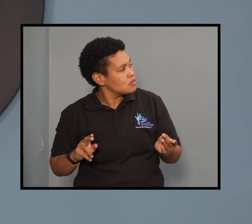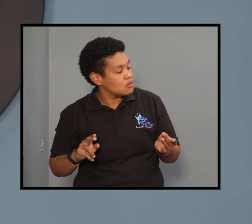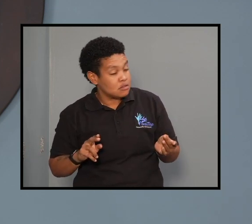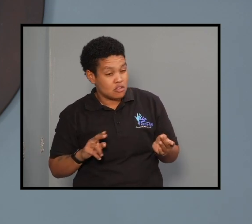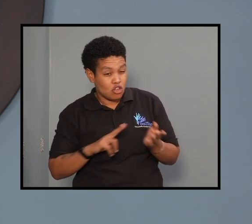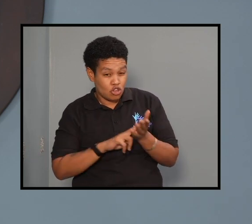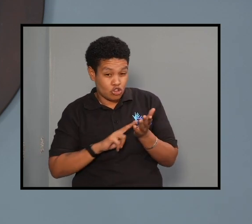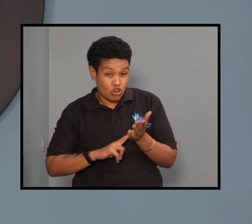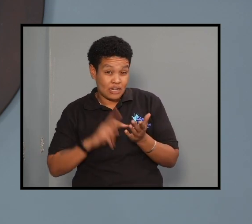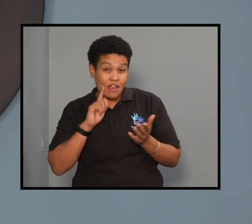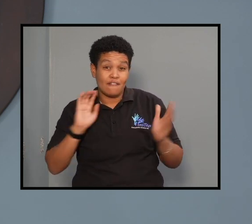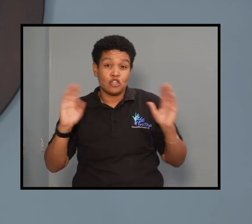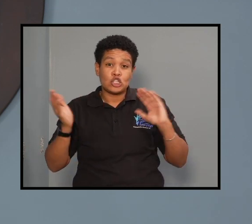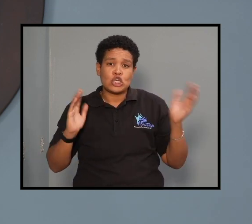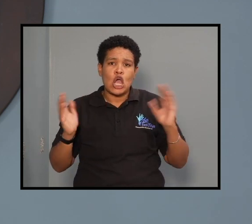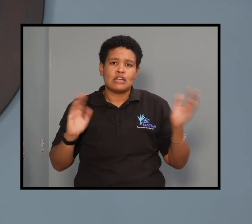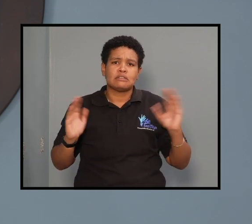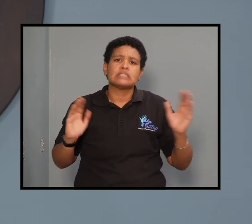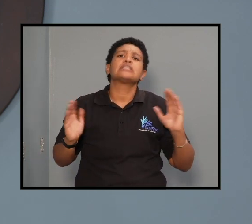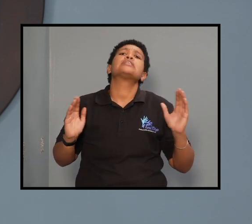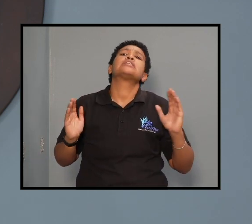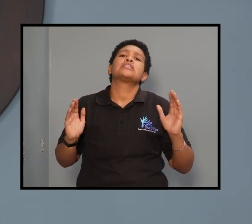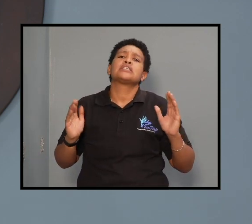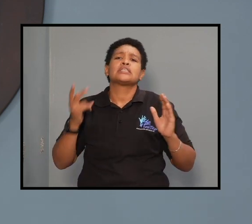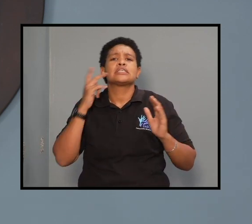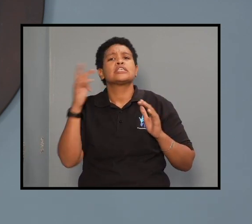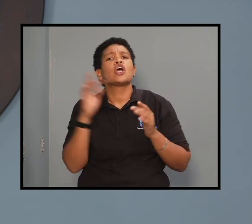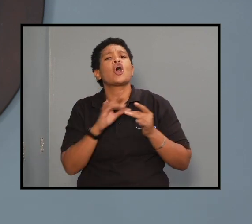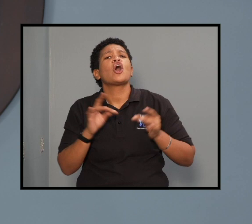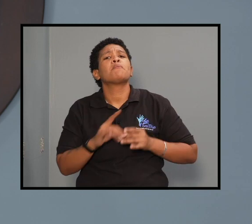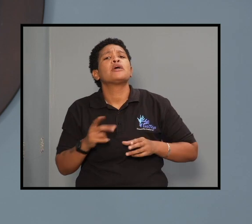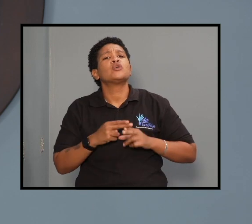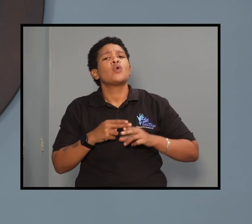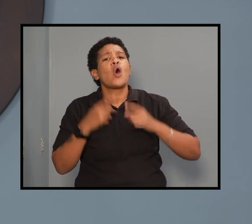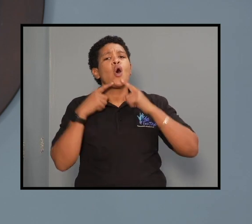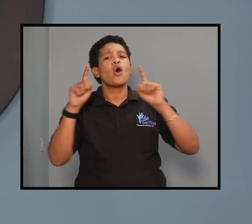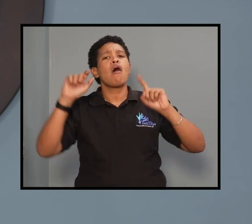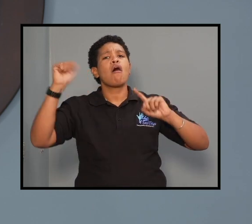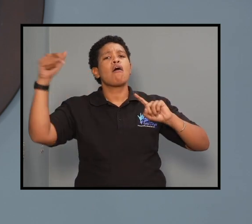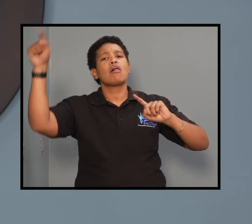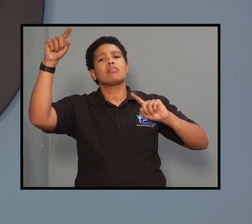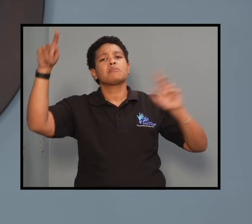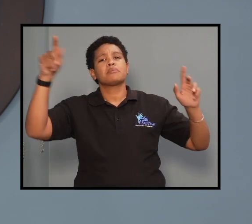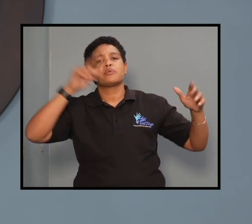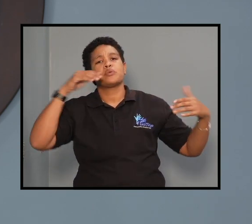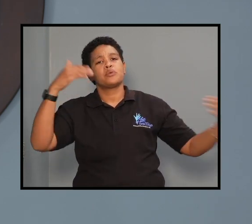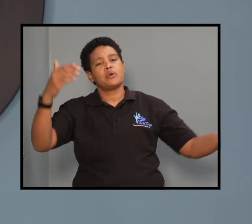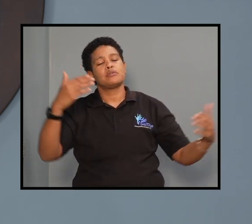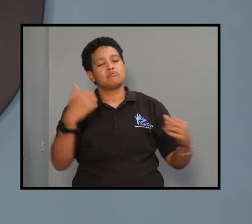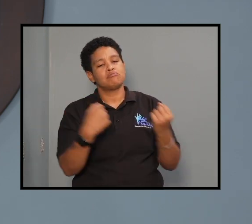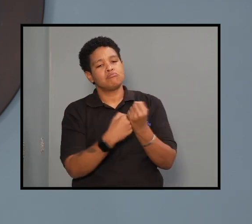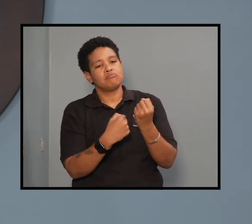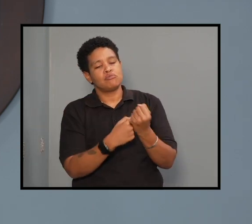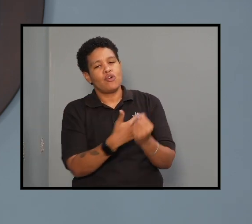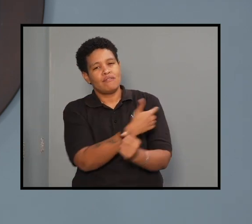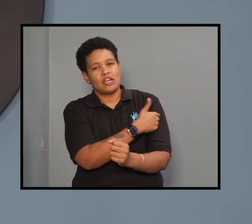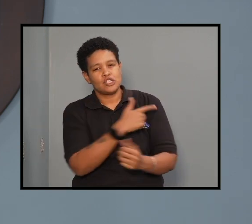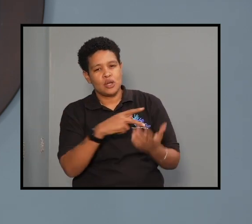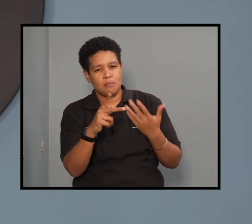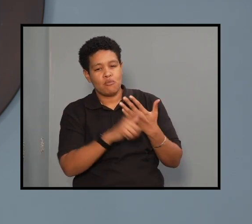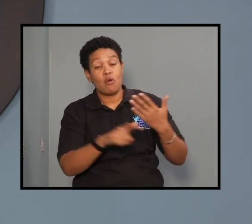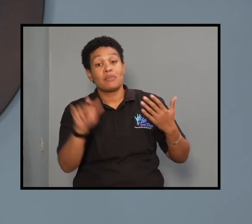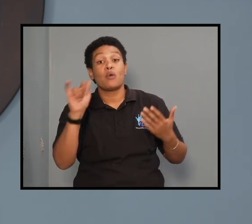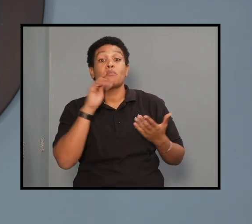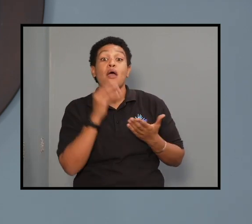service, and you will see that commence very soon. An announcement should be made. You will see that go through a procurement process of bringing